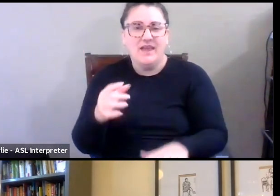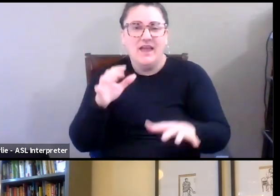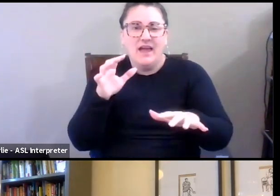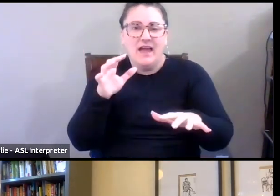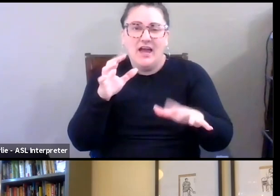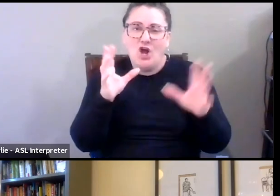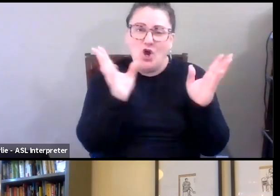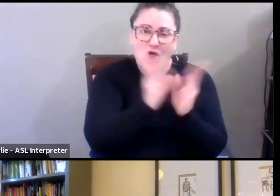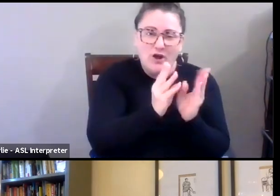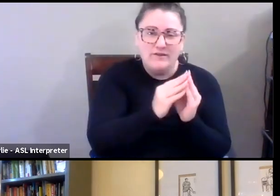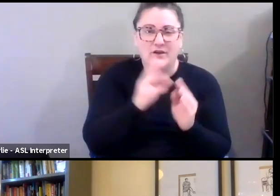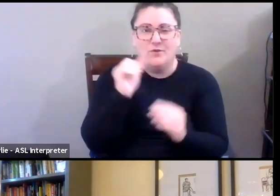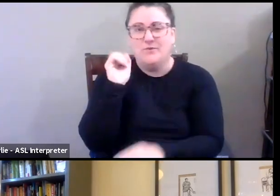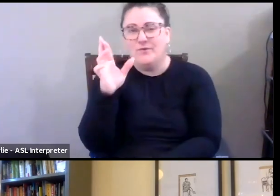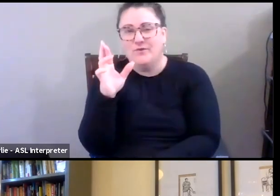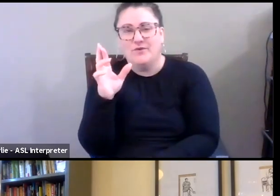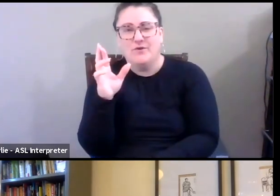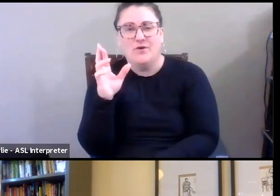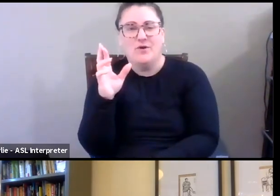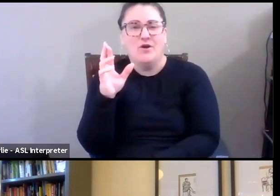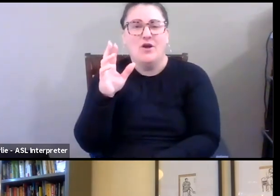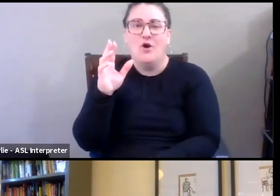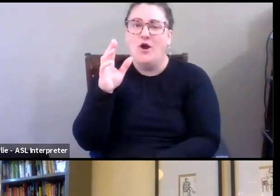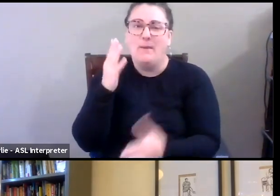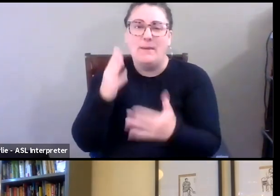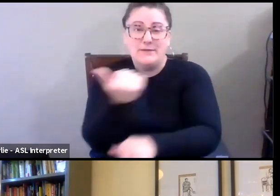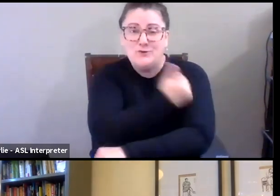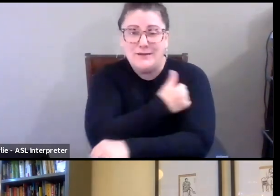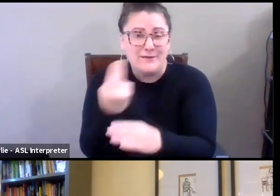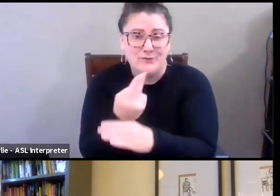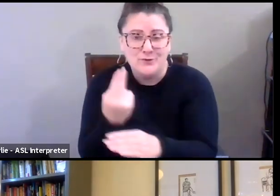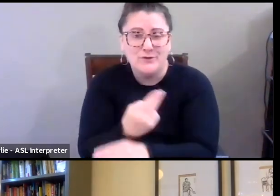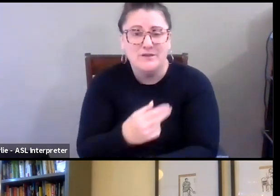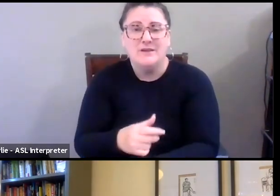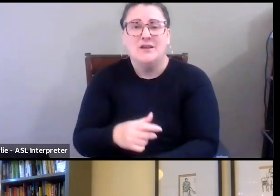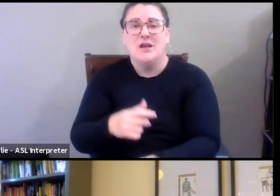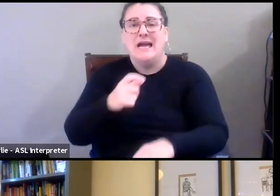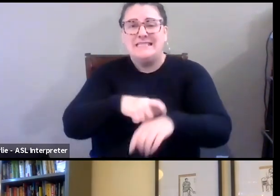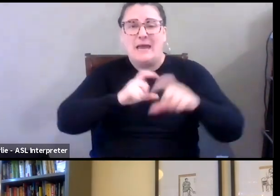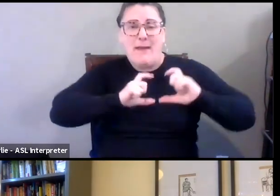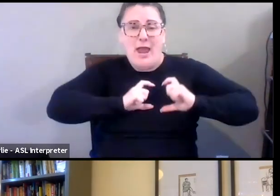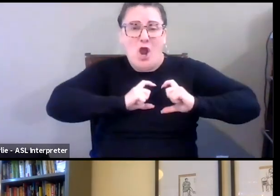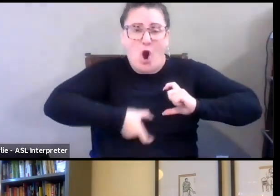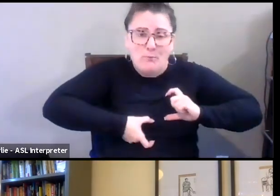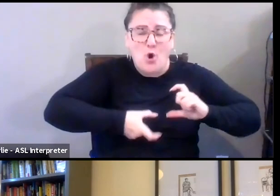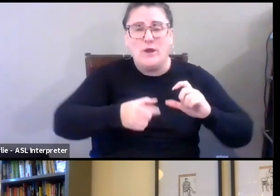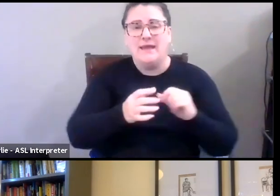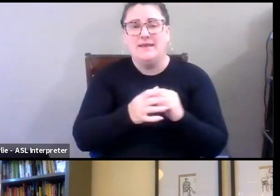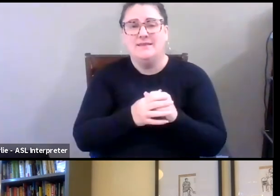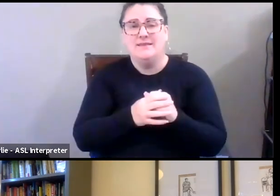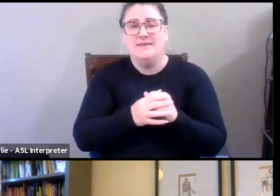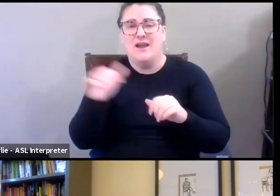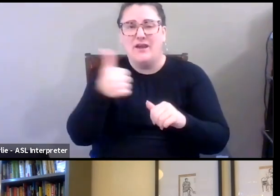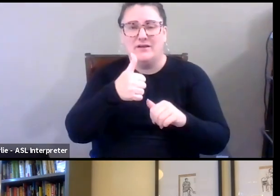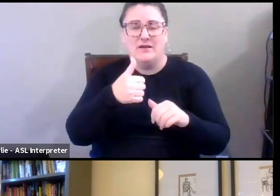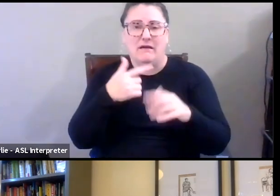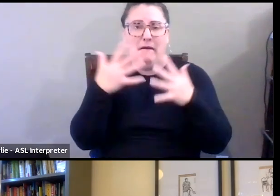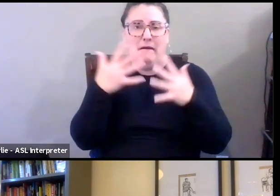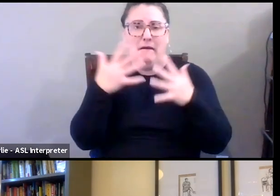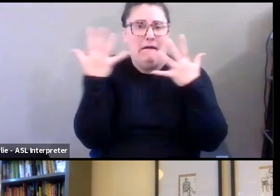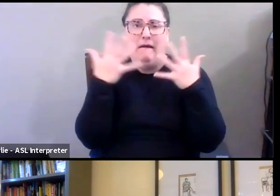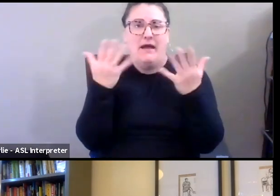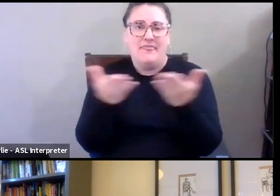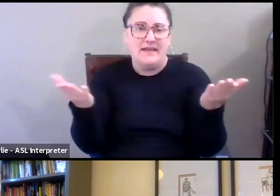or the amount of illicit substances I may have taken or how many times I've gotten my heart broken or all the other extremely mortifying